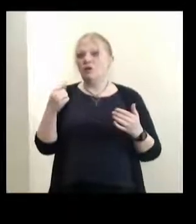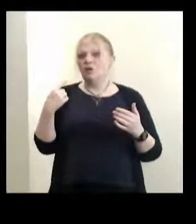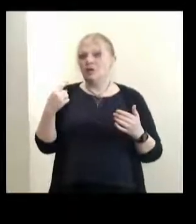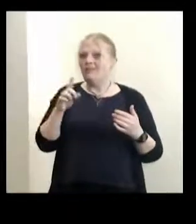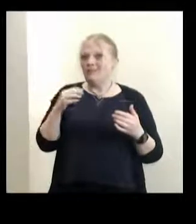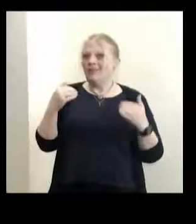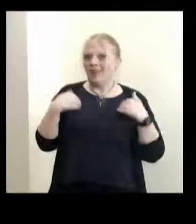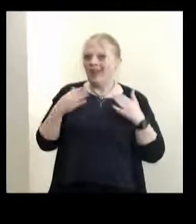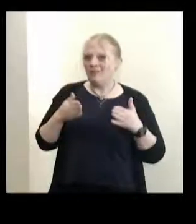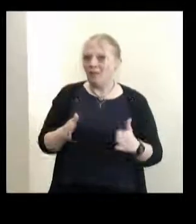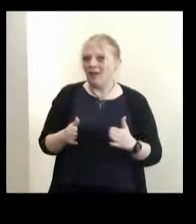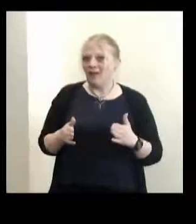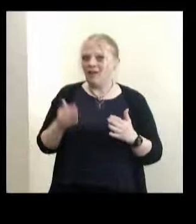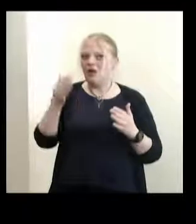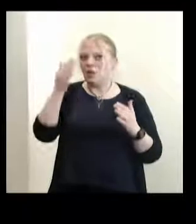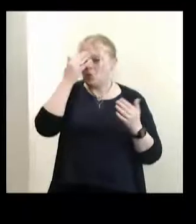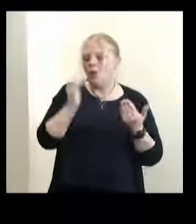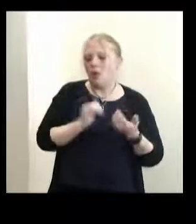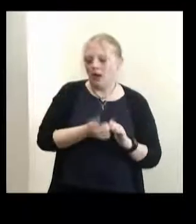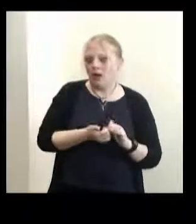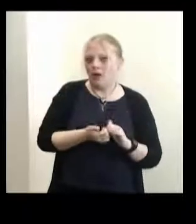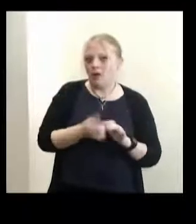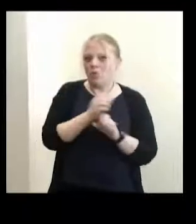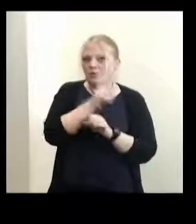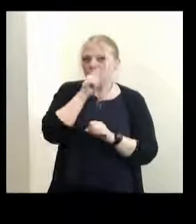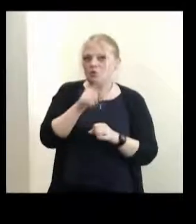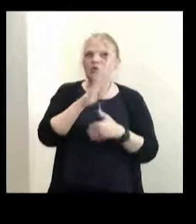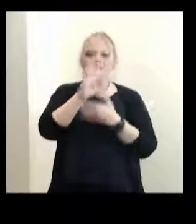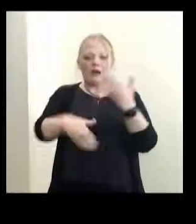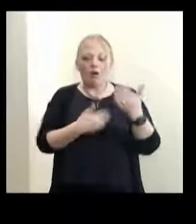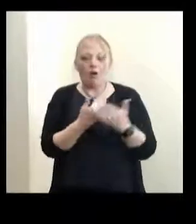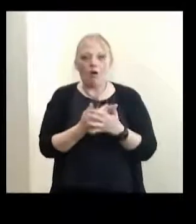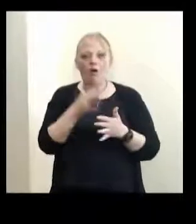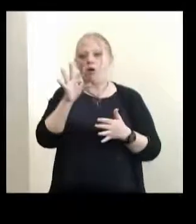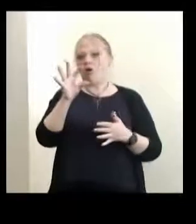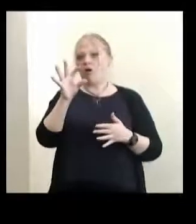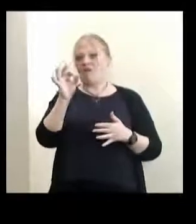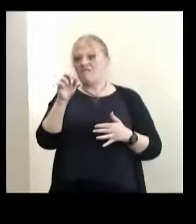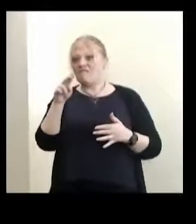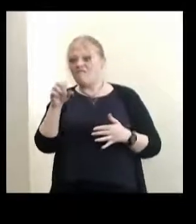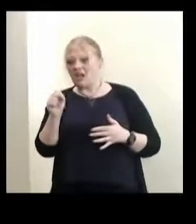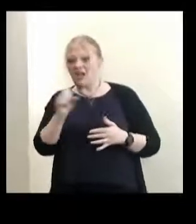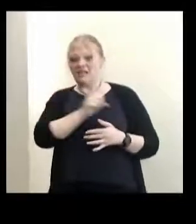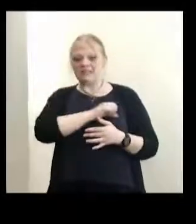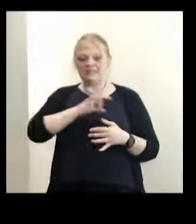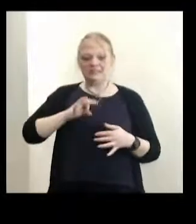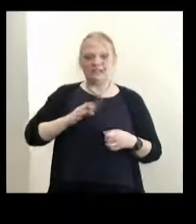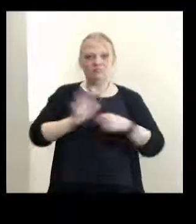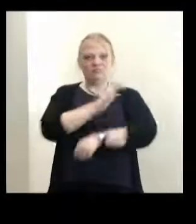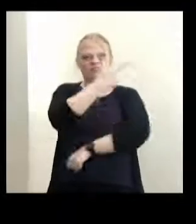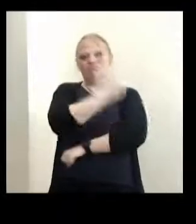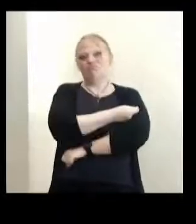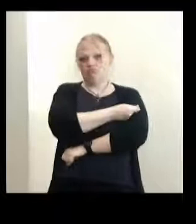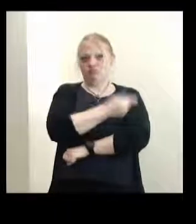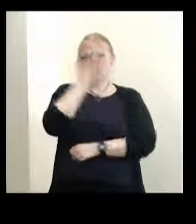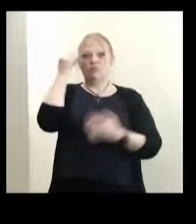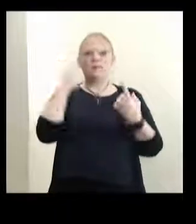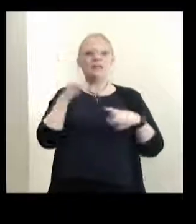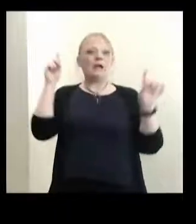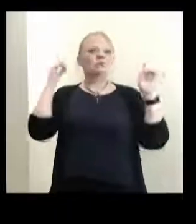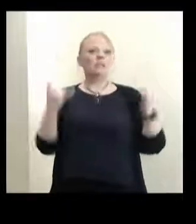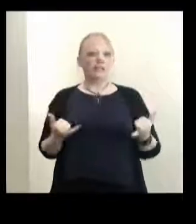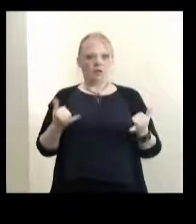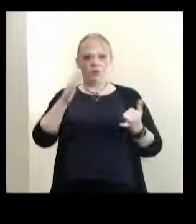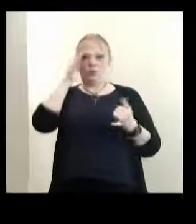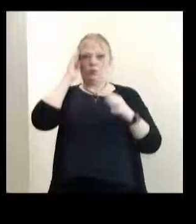to do it. We know there's a way to ensure it. That's that all fans and staff are fully vaccinated. That's why I'm announcing now.